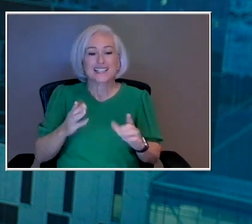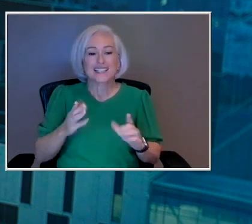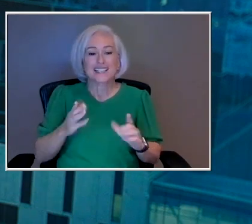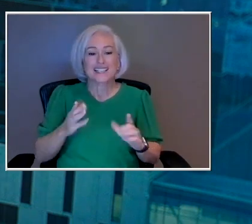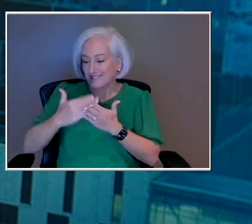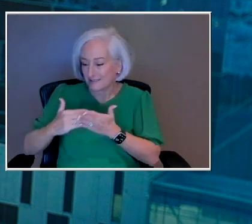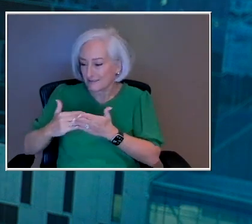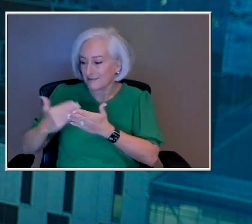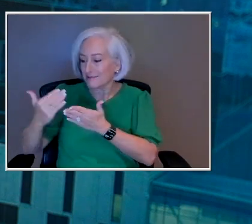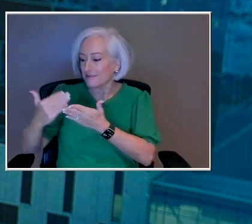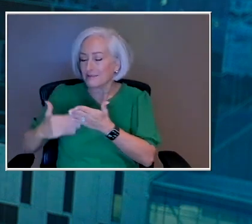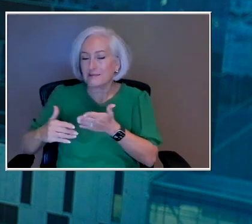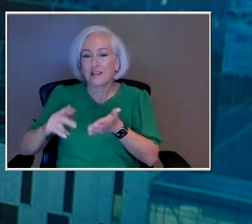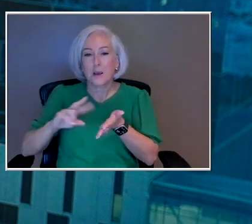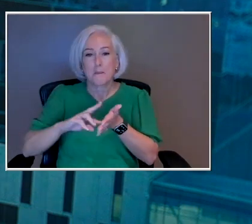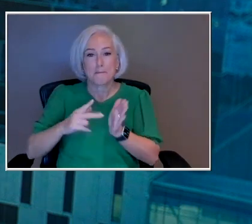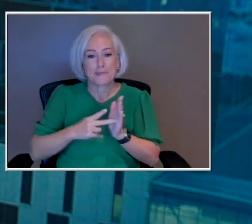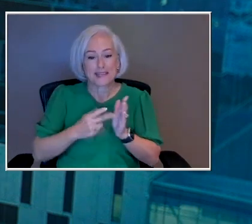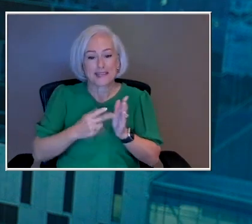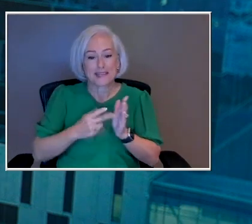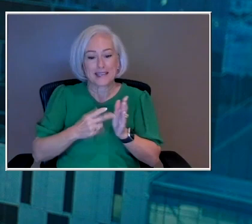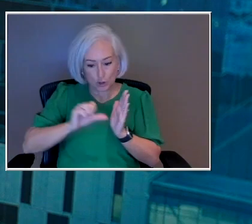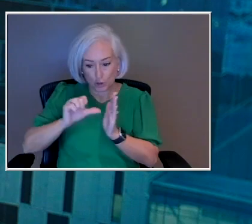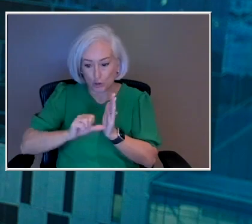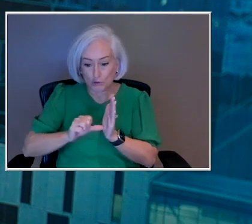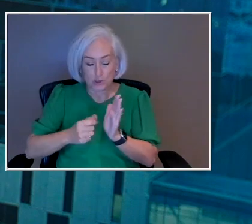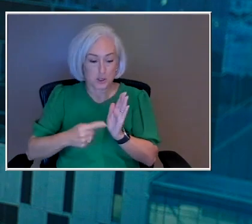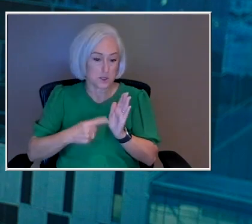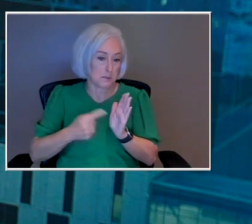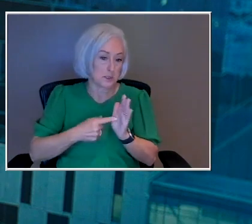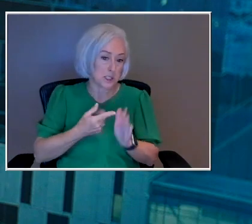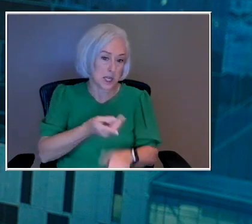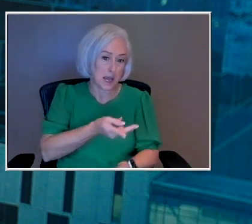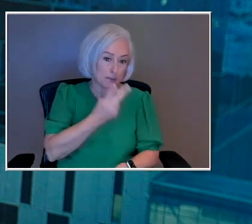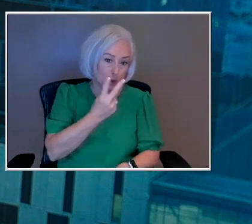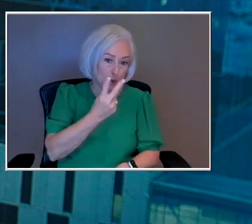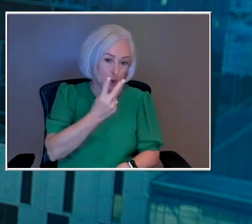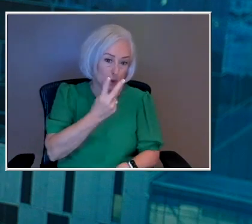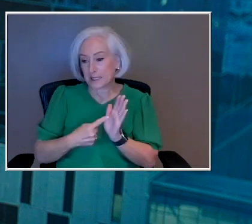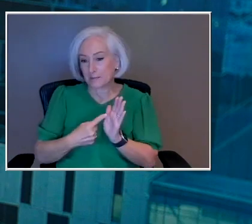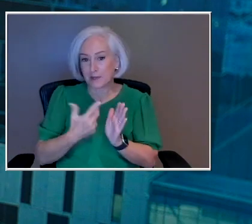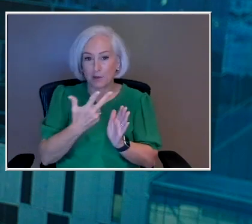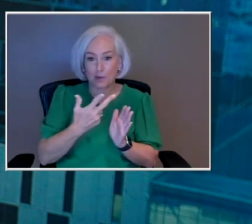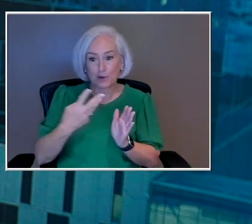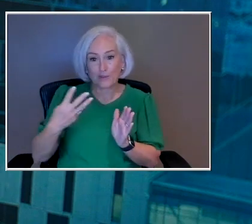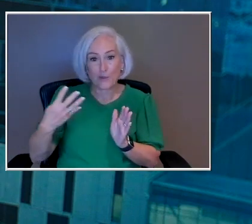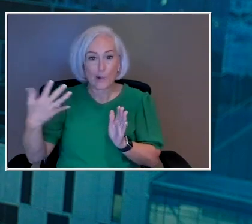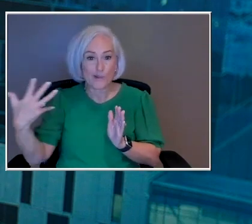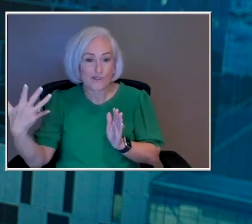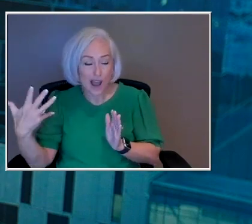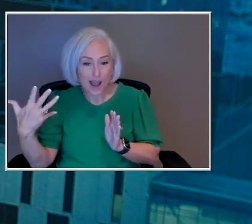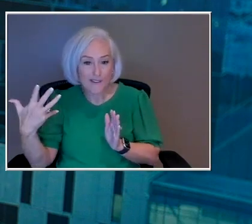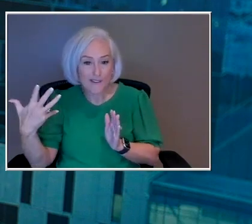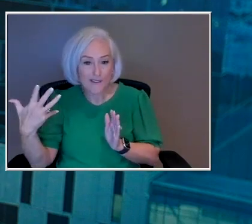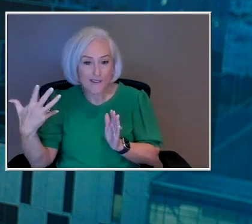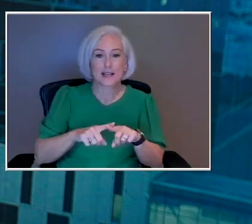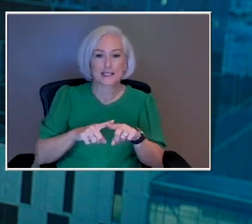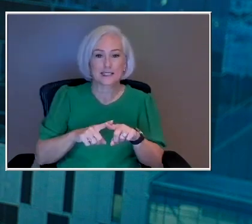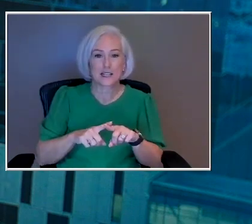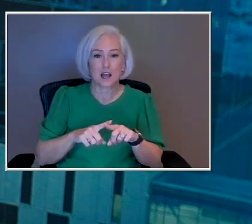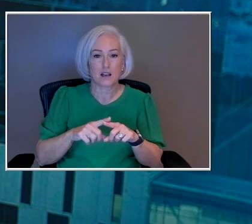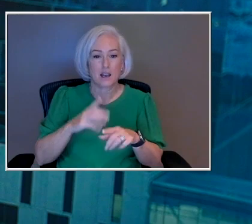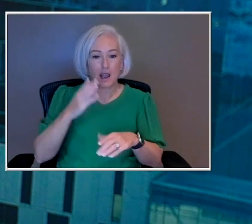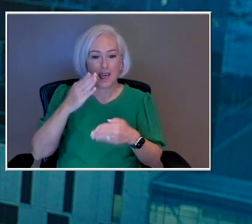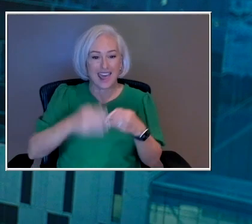surgeries. It could be as minimum as 2, but it also can be 3, 4, 5. It just depends on what are the end goals, but also what